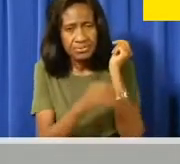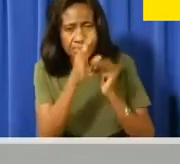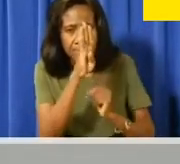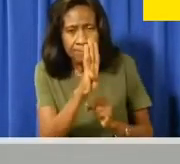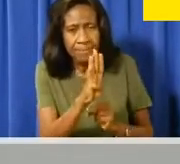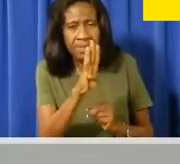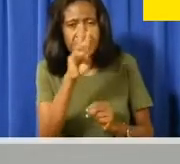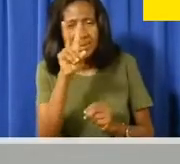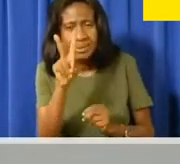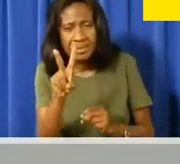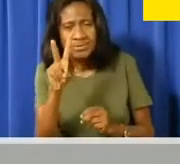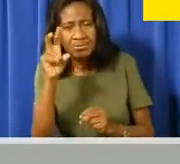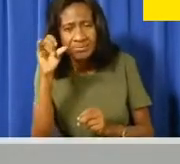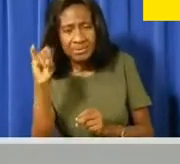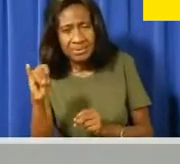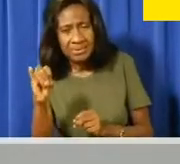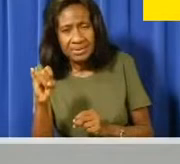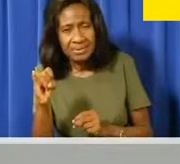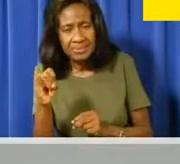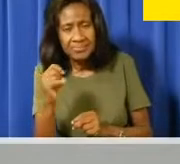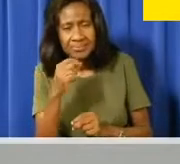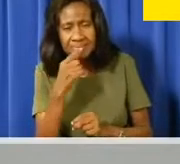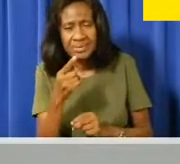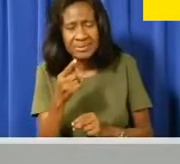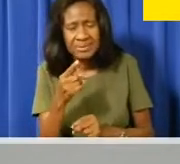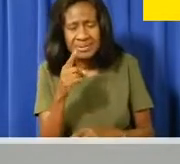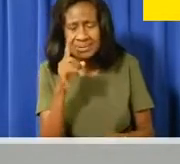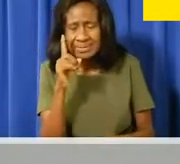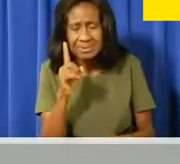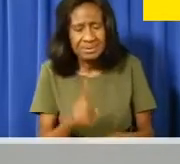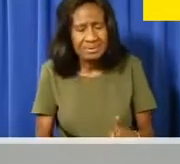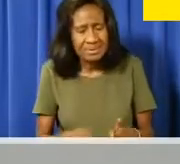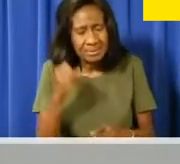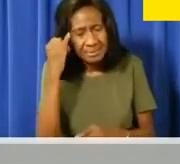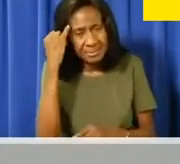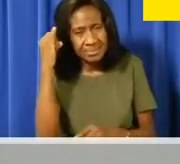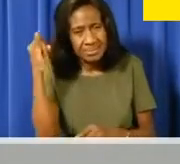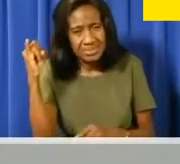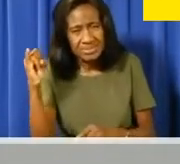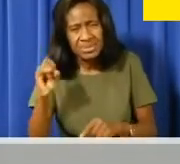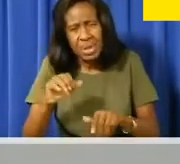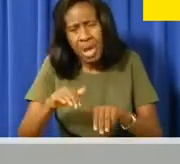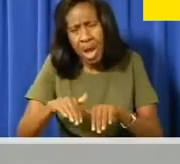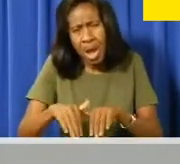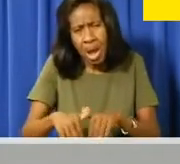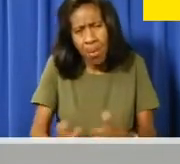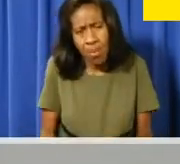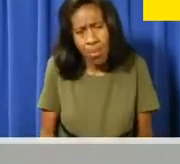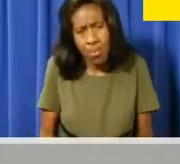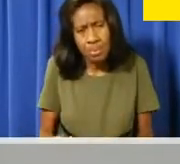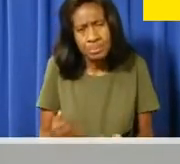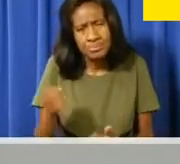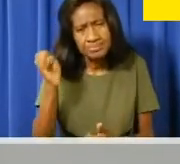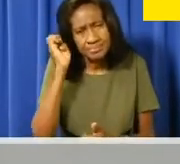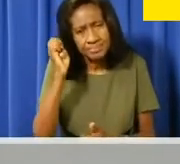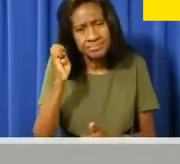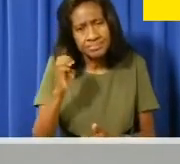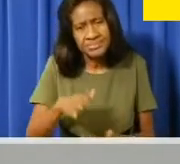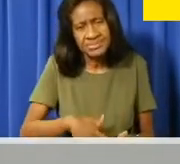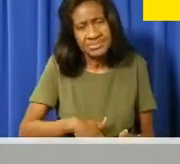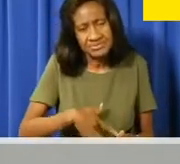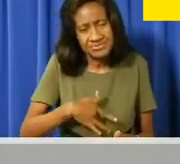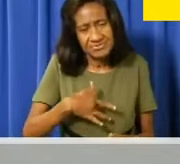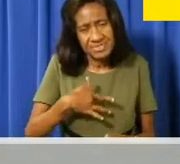there, I can't imagine the pain that he must feel, or must have felt in over the